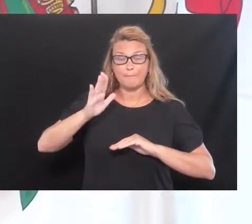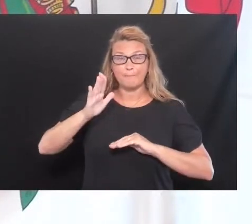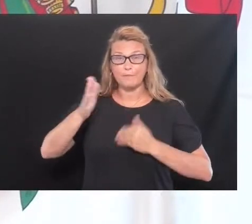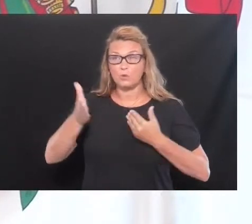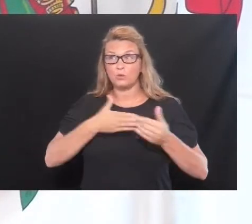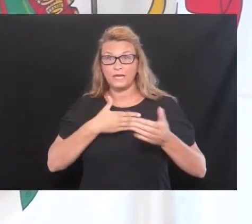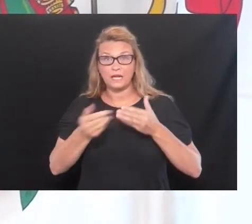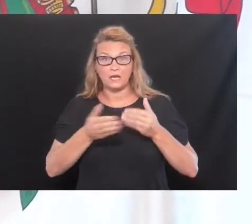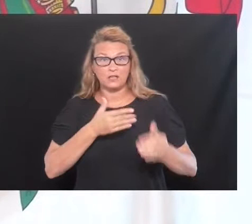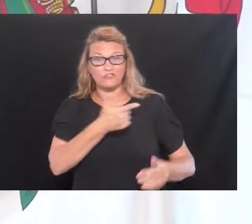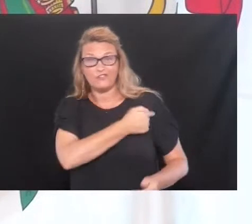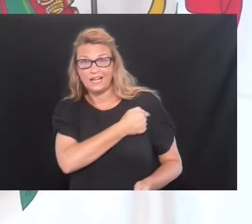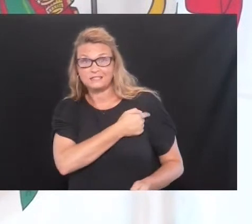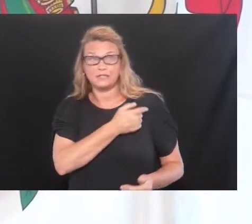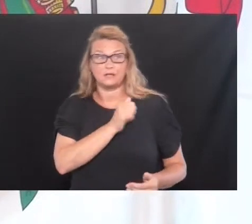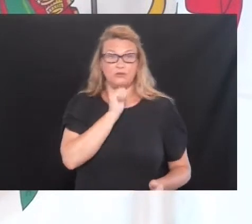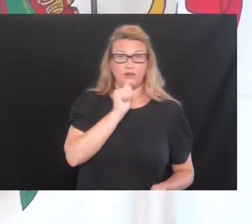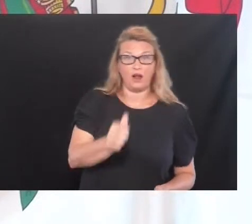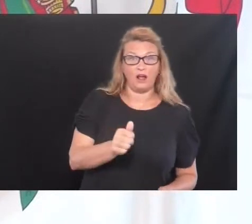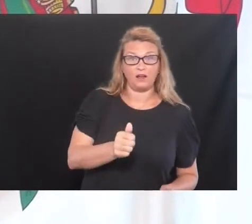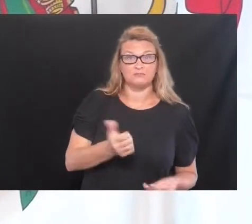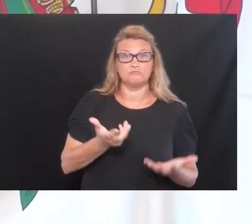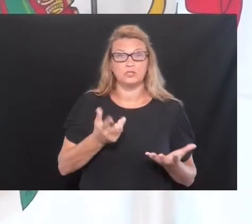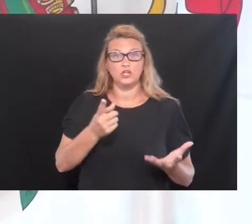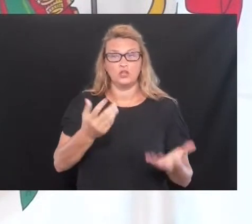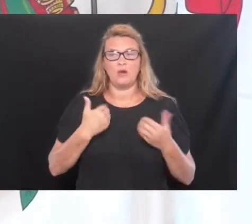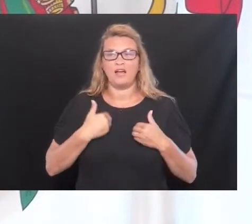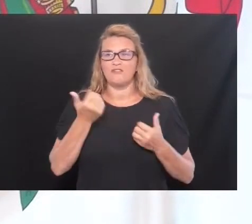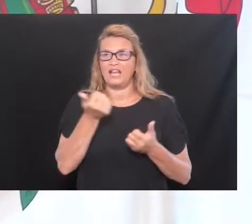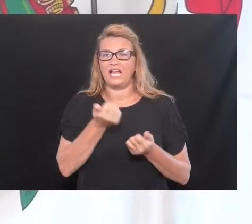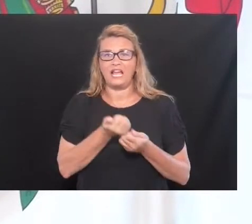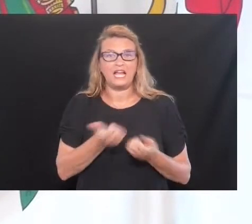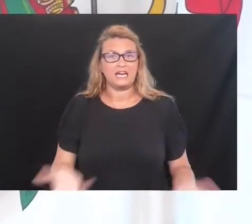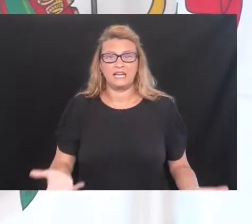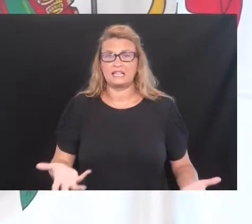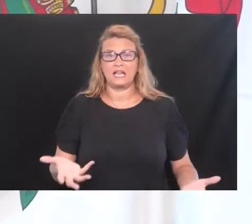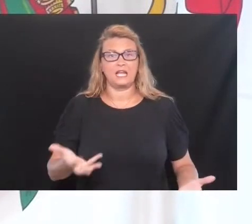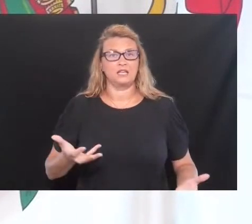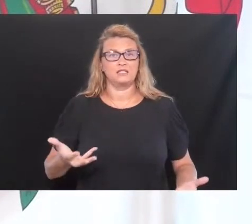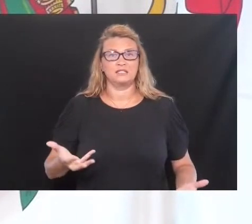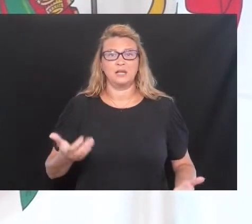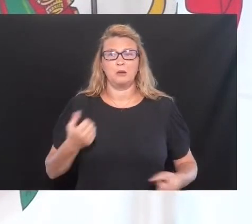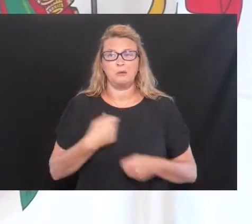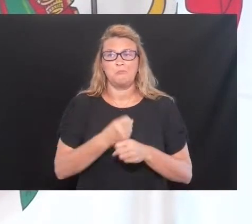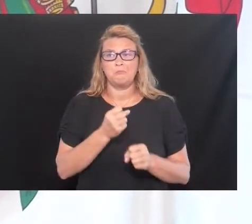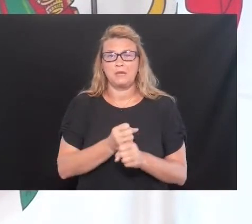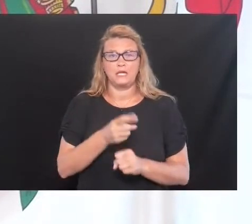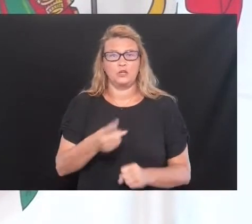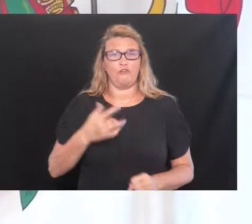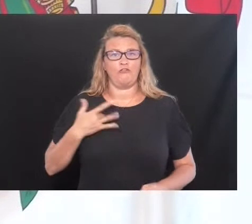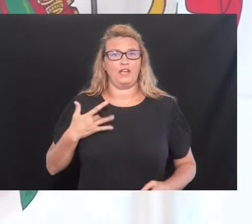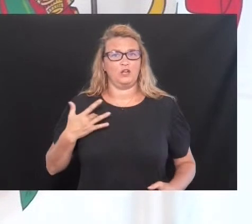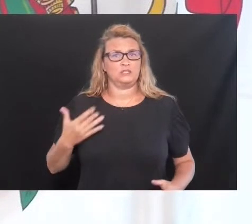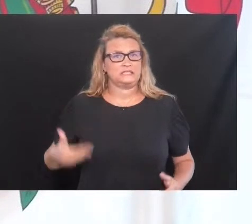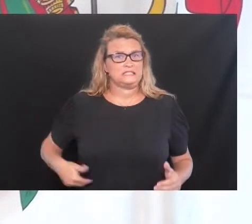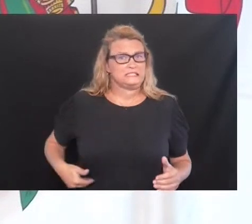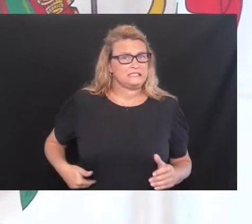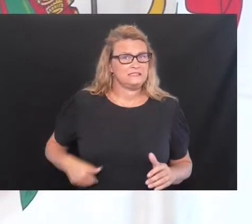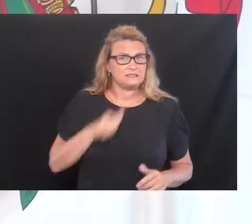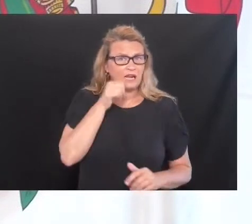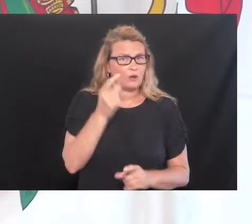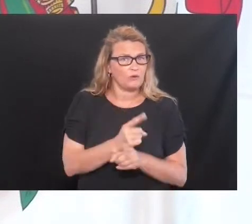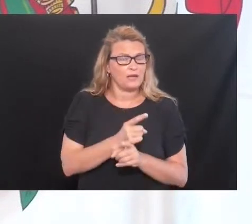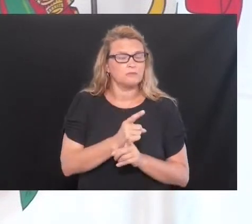you've been vaccinated or not, and you have any symptoms that are causing you any level of anxiety or whatever, you got to go get a